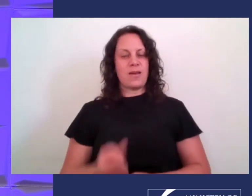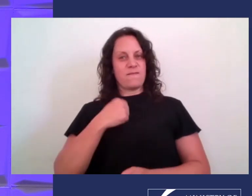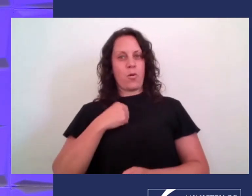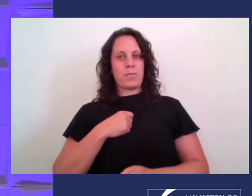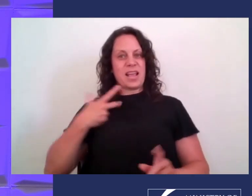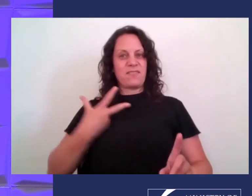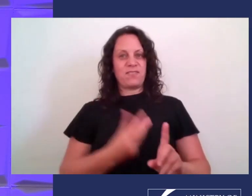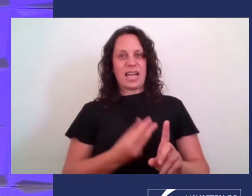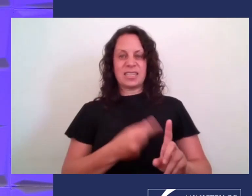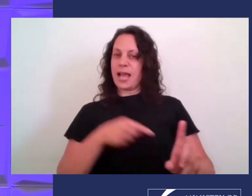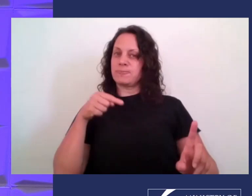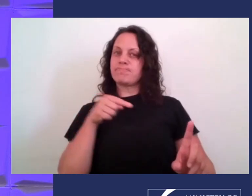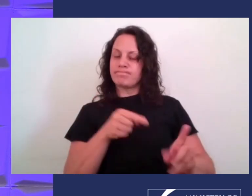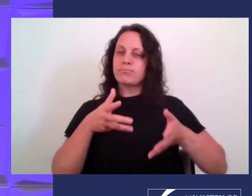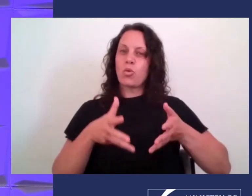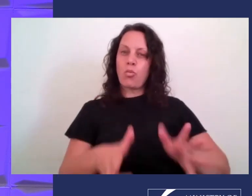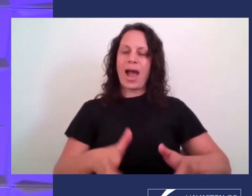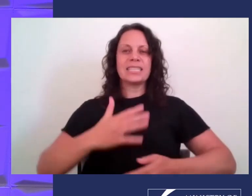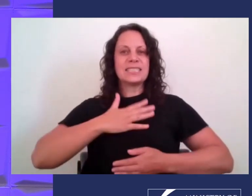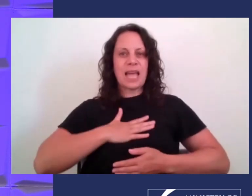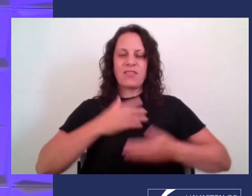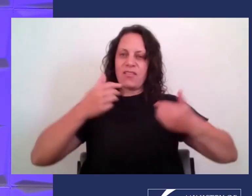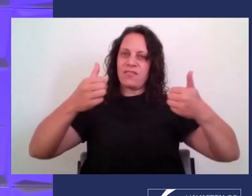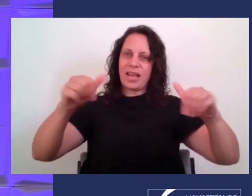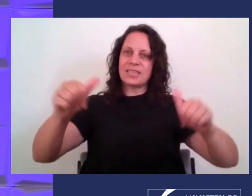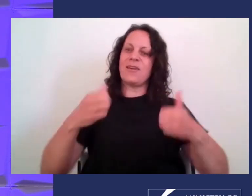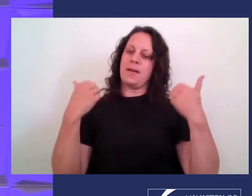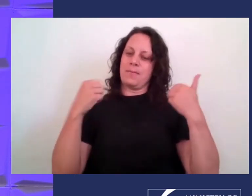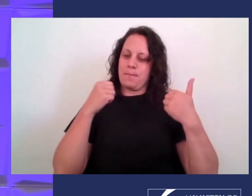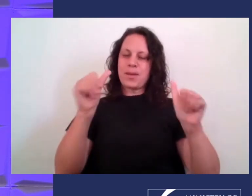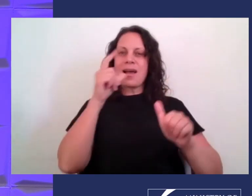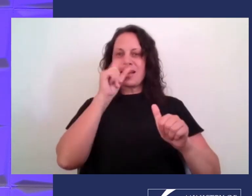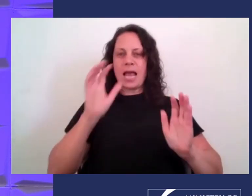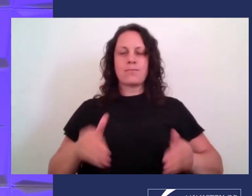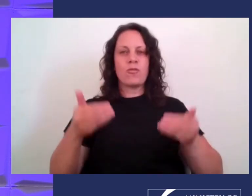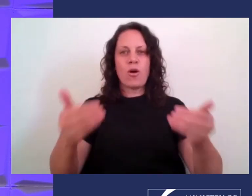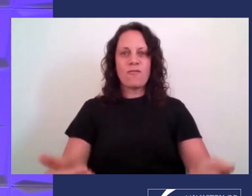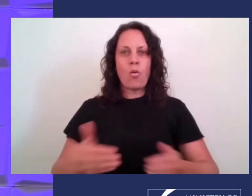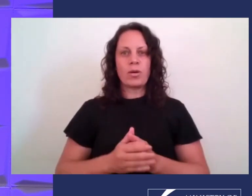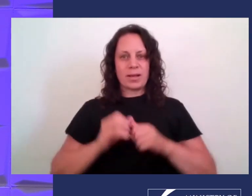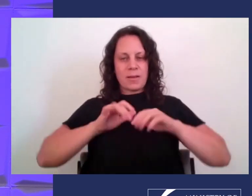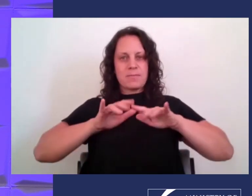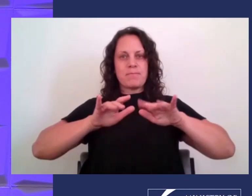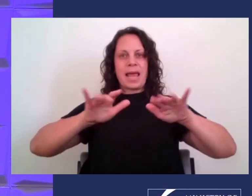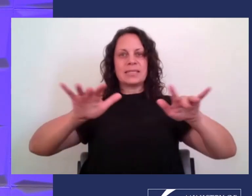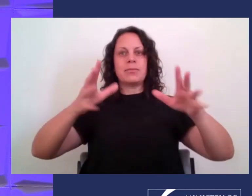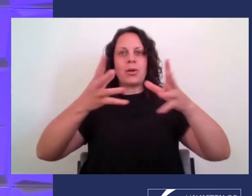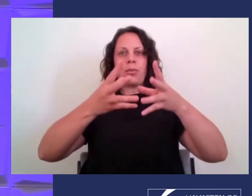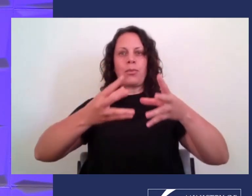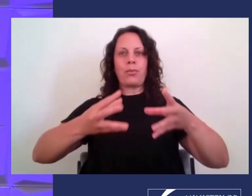really safe and effective way that we can start to move forwards out of this pandemic and out of